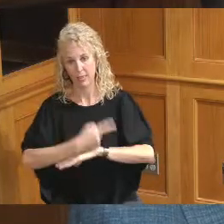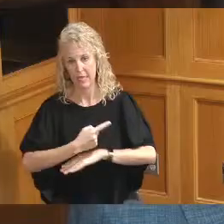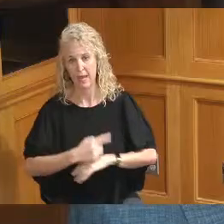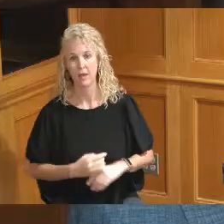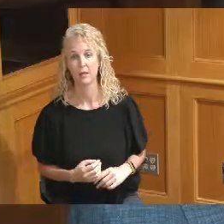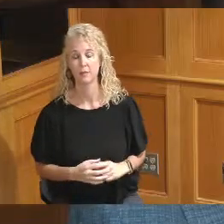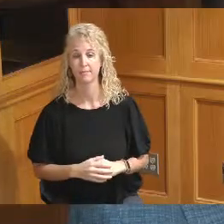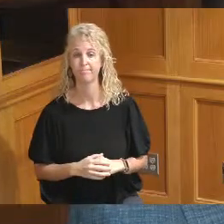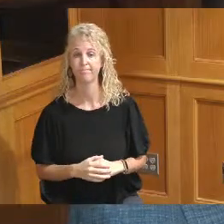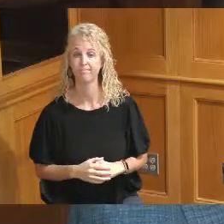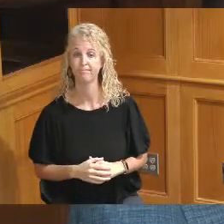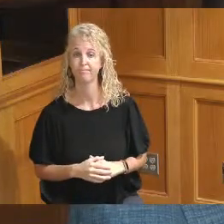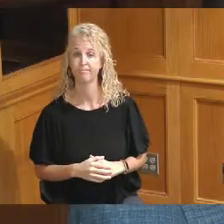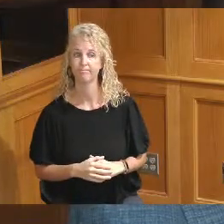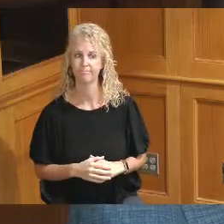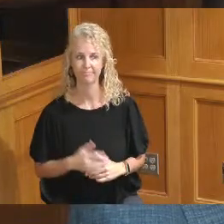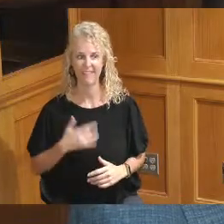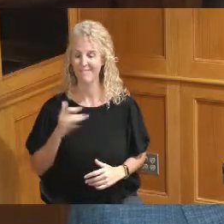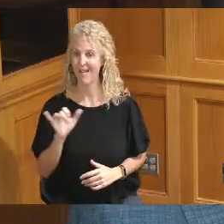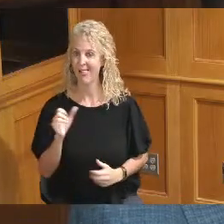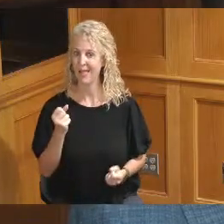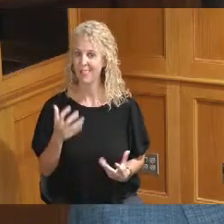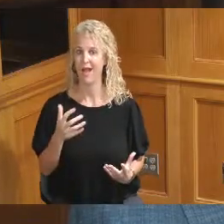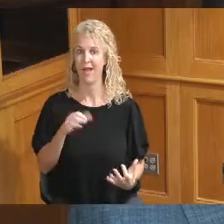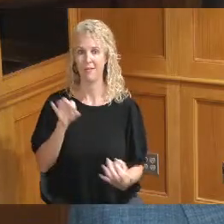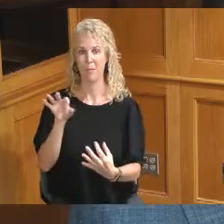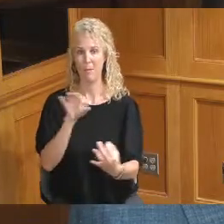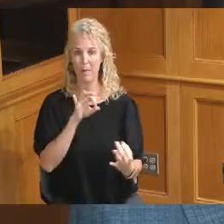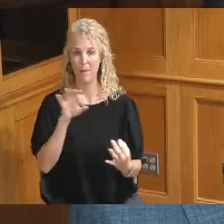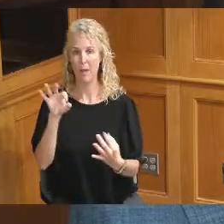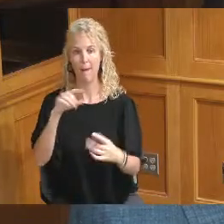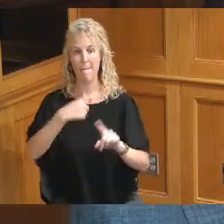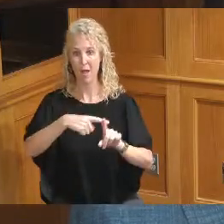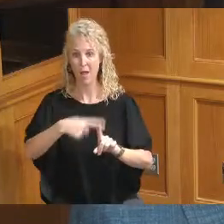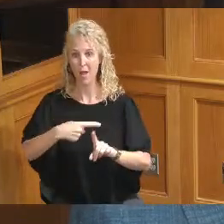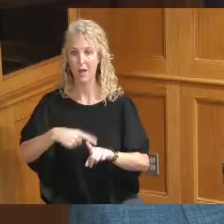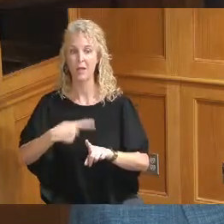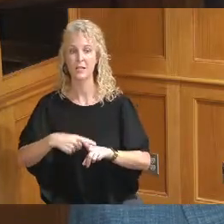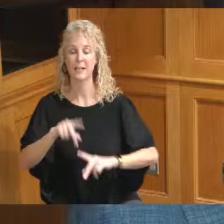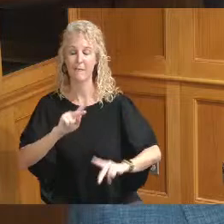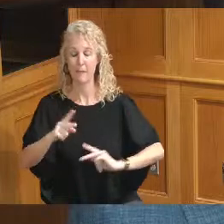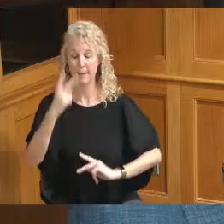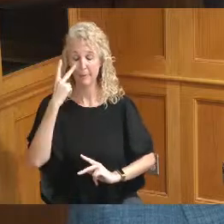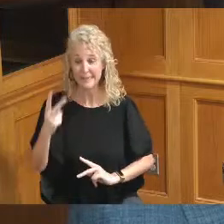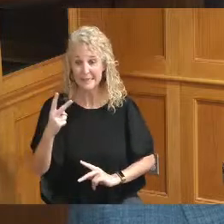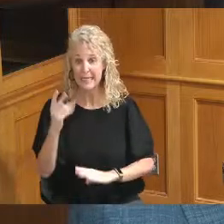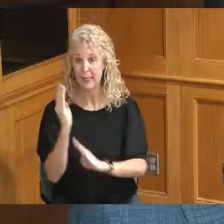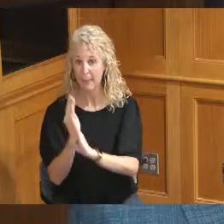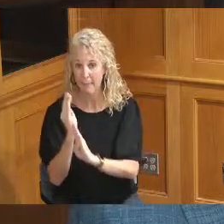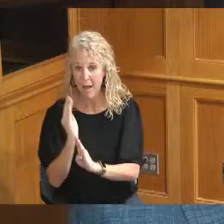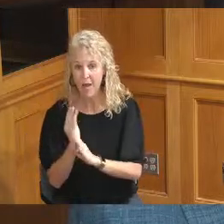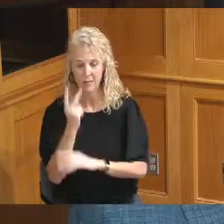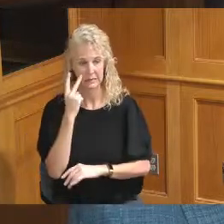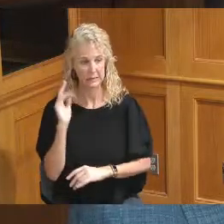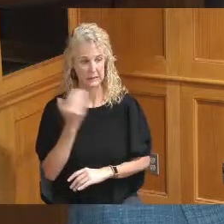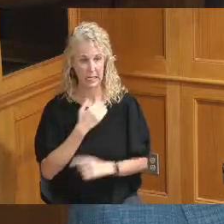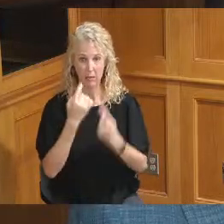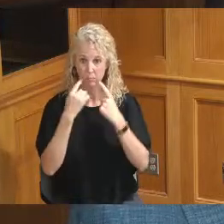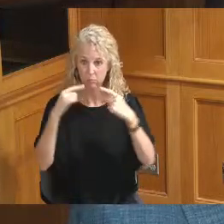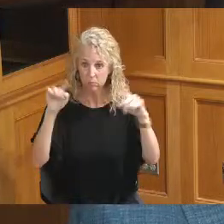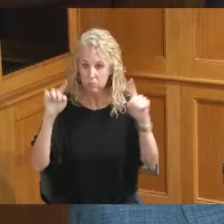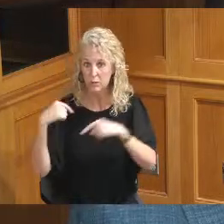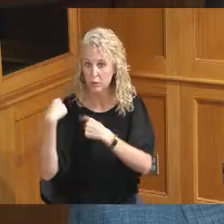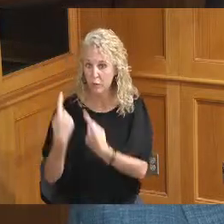lot of great feedback on the 513 relief bus and people seeing it and what we've been able to do